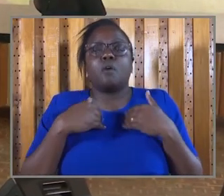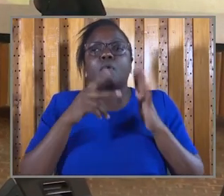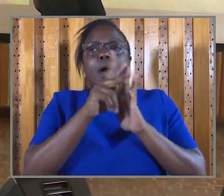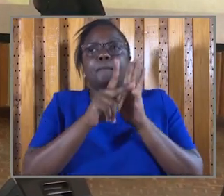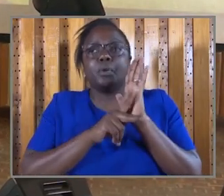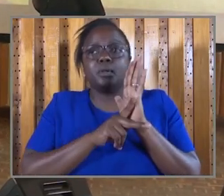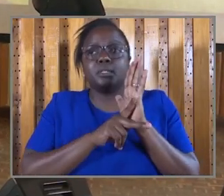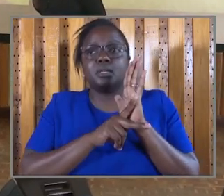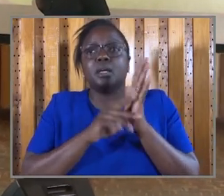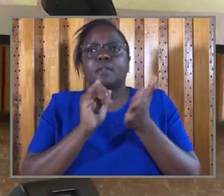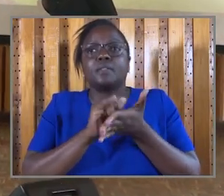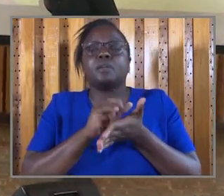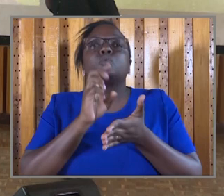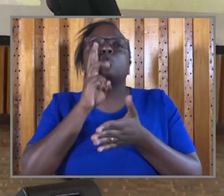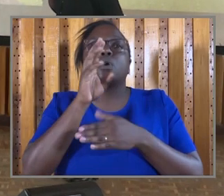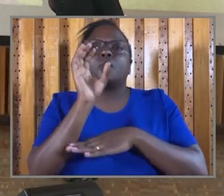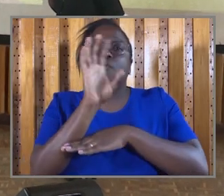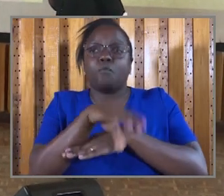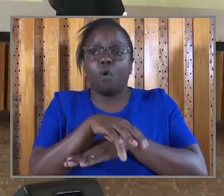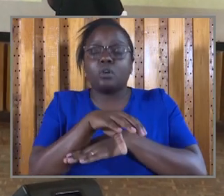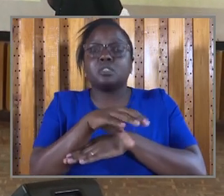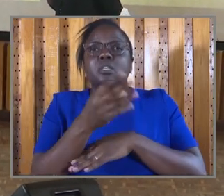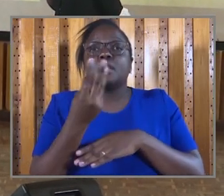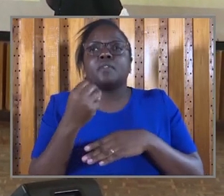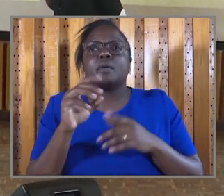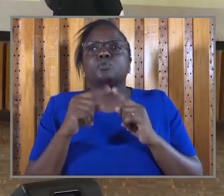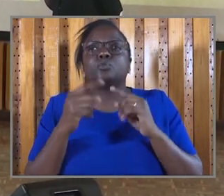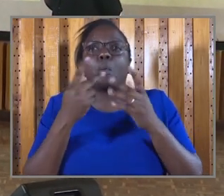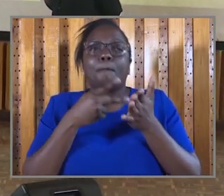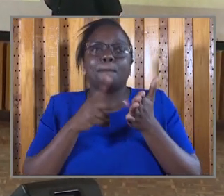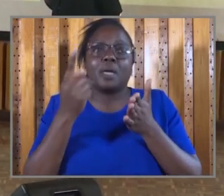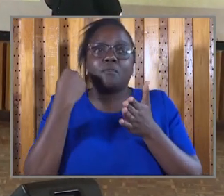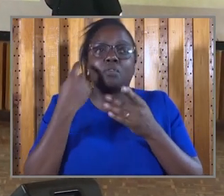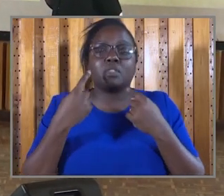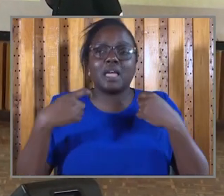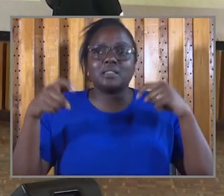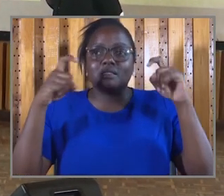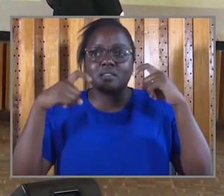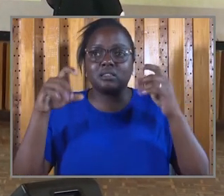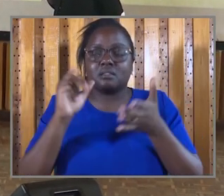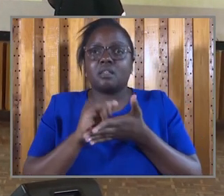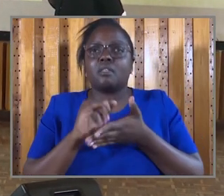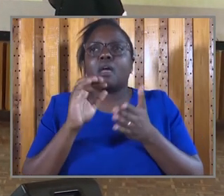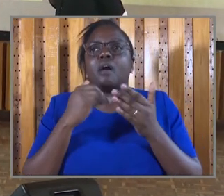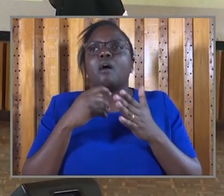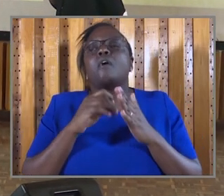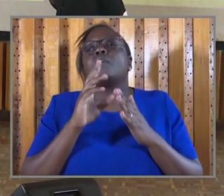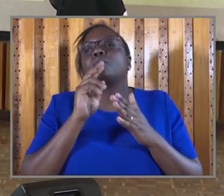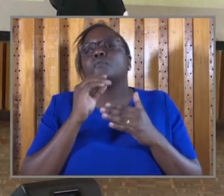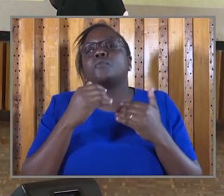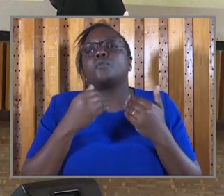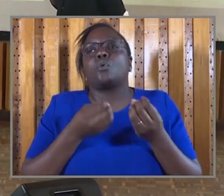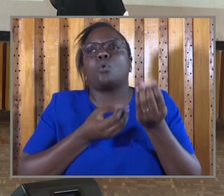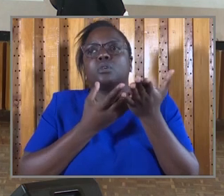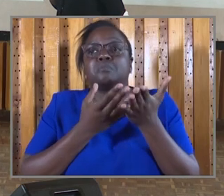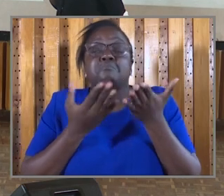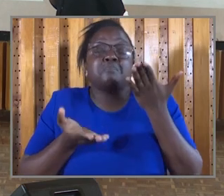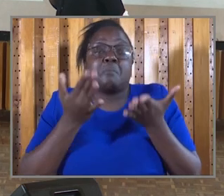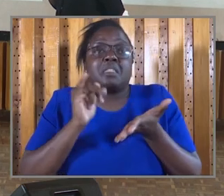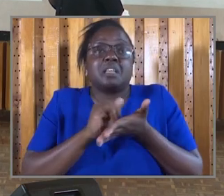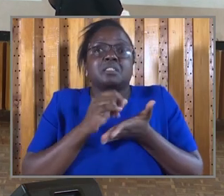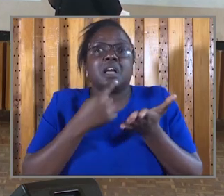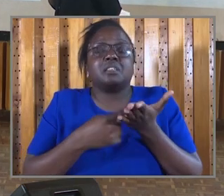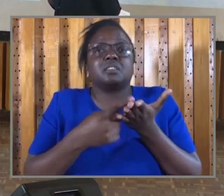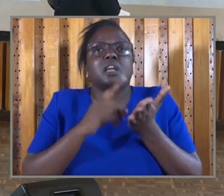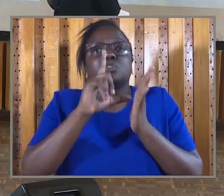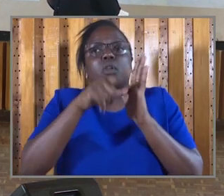would force them to pay for the sins that they have committed in terms of climate change, but maybe that's a discussion that can happen.